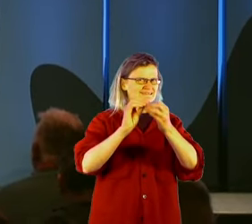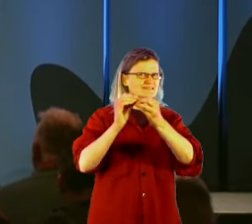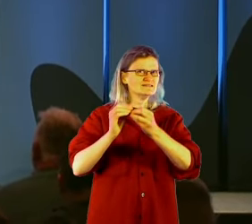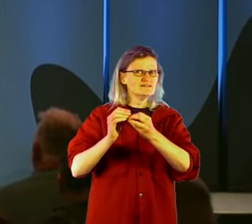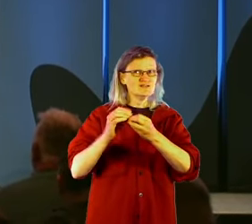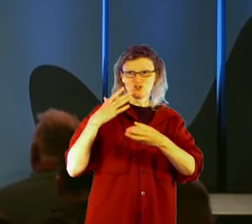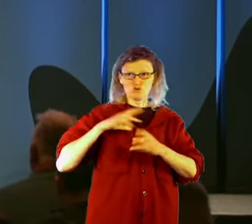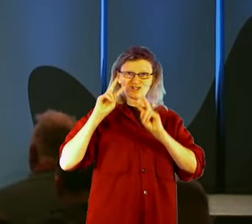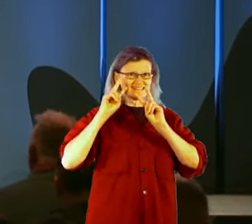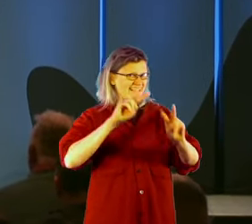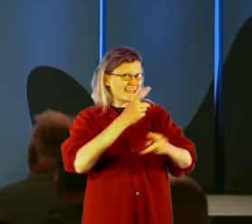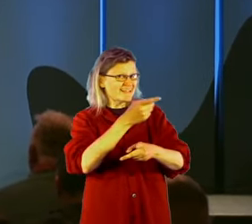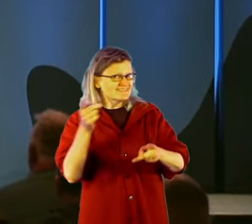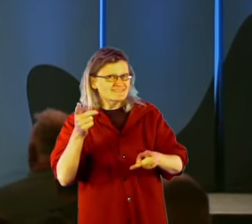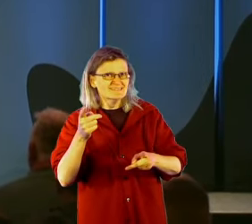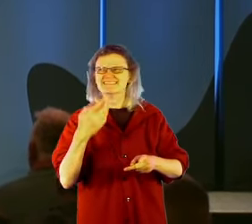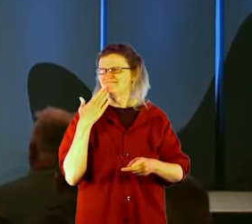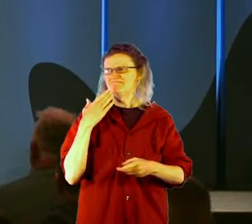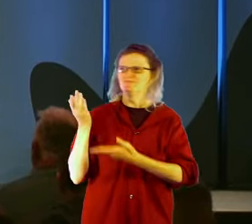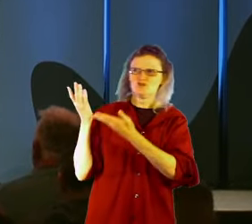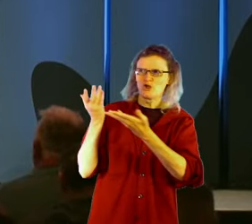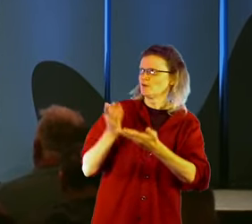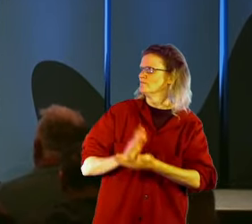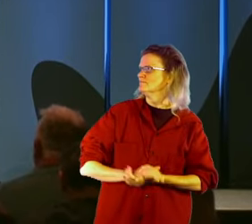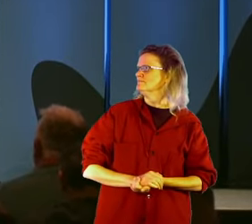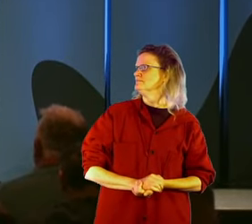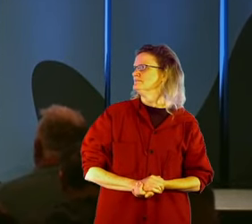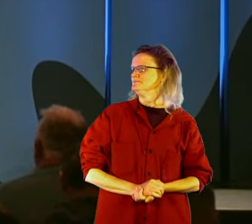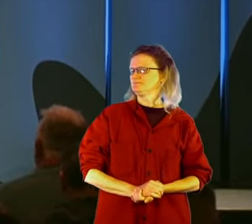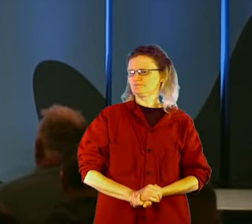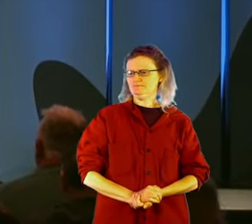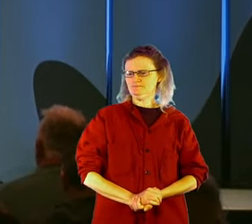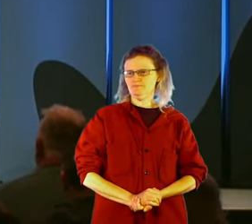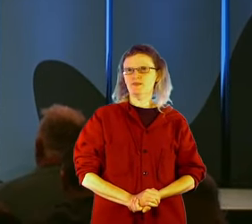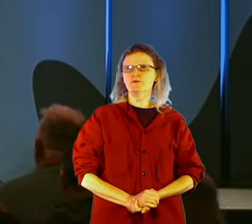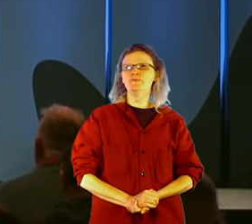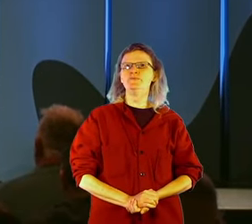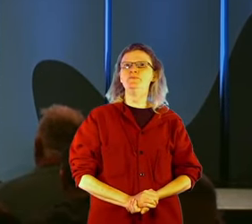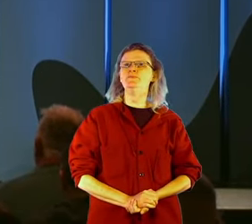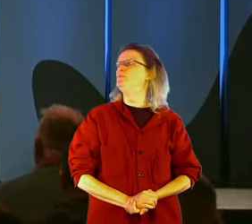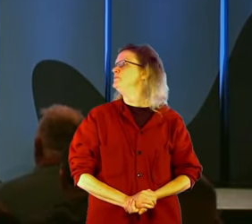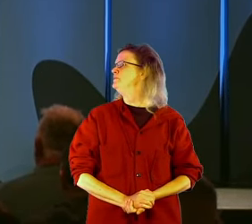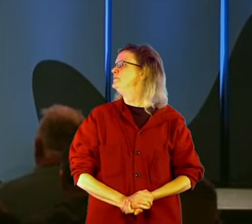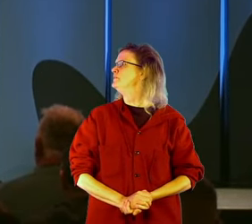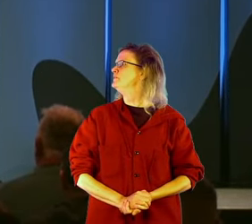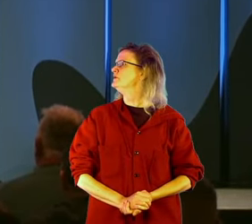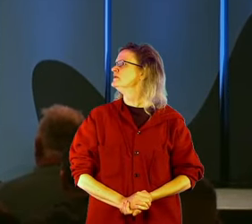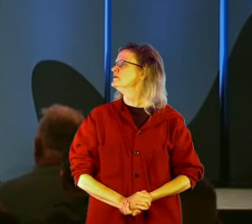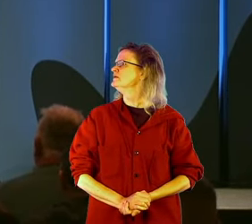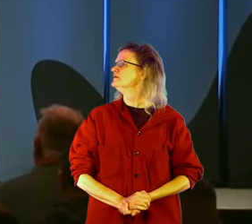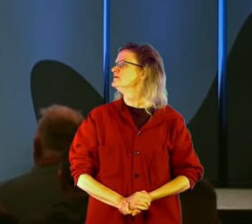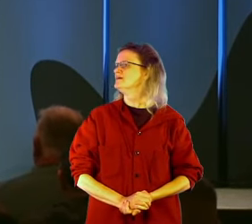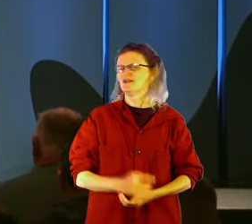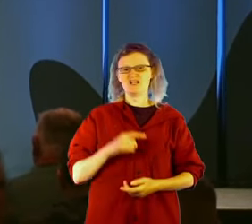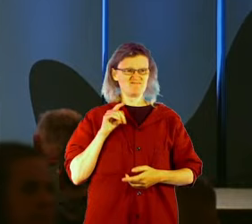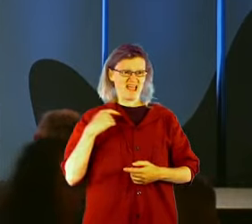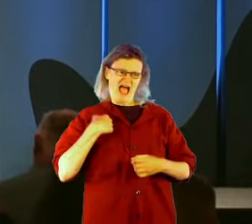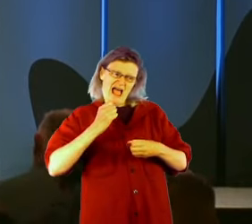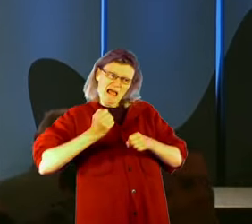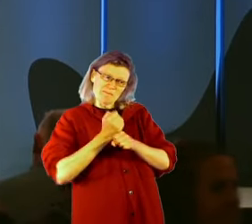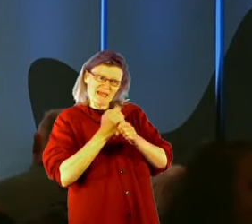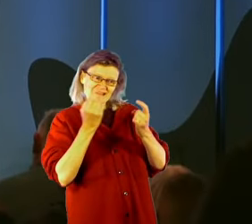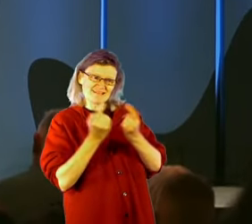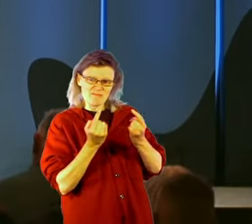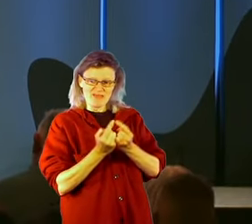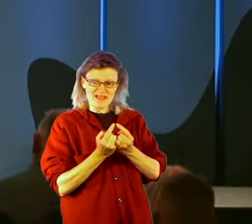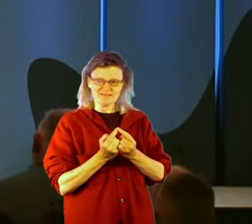like to see it? Yeah, go on then. Well, I did do something, Ros. Good, I'm excited to see.